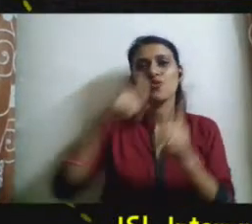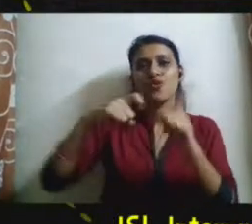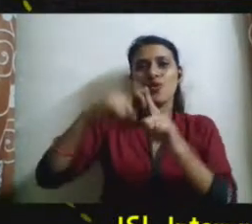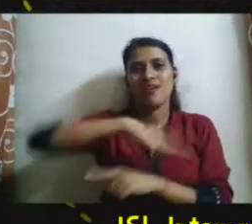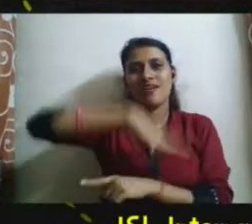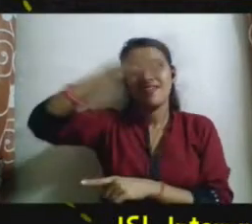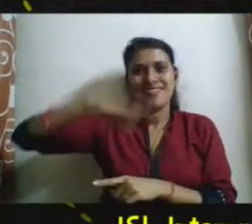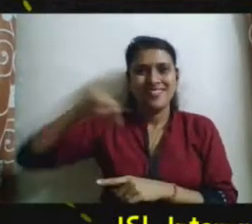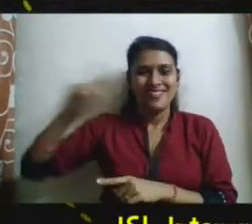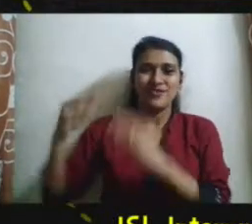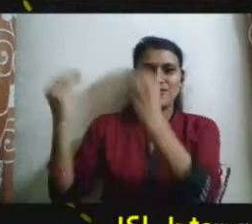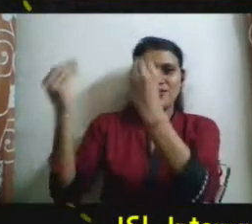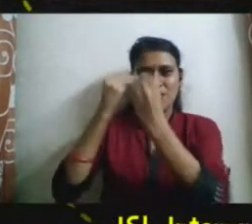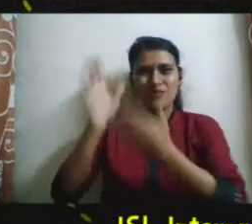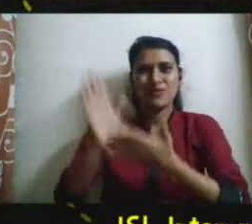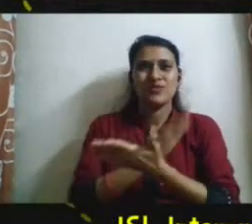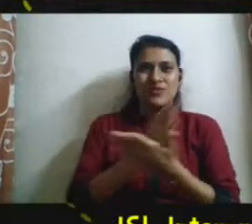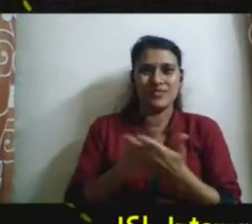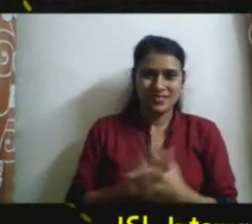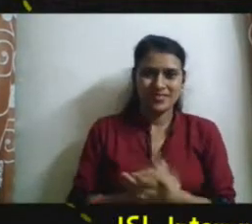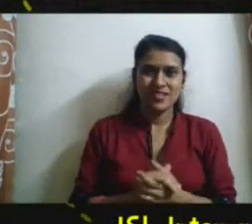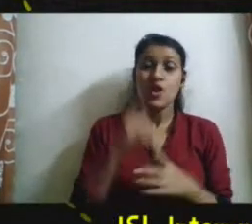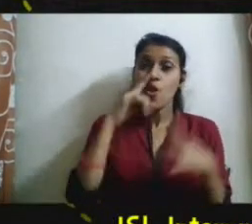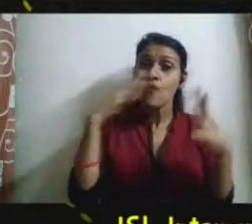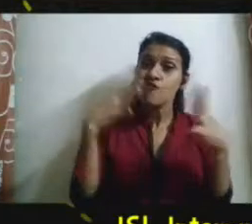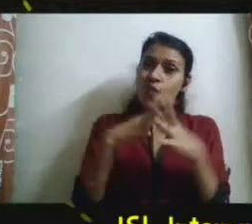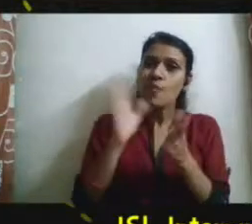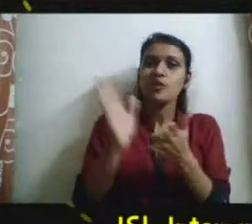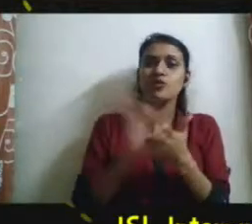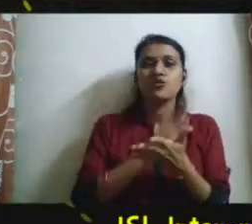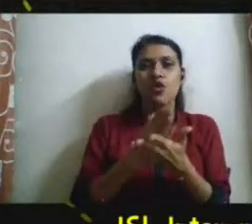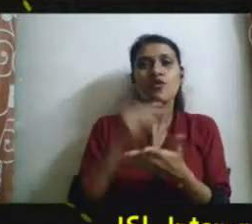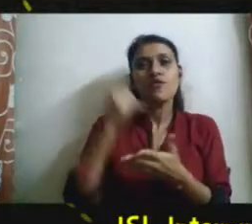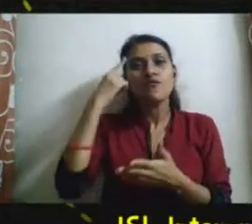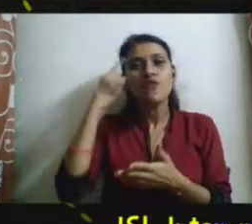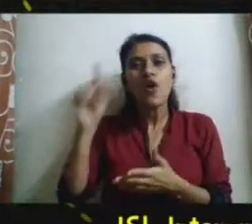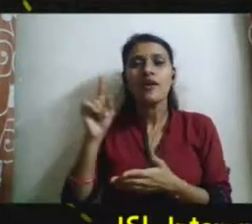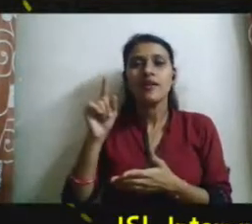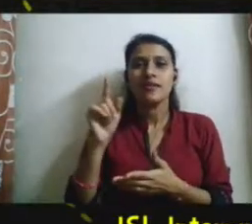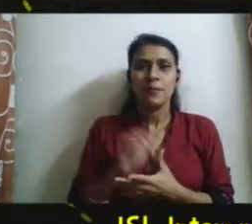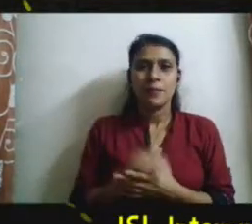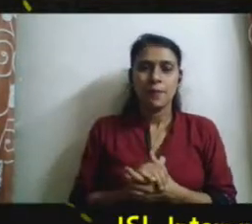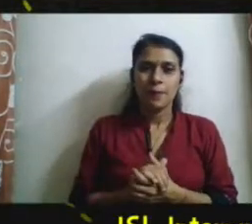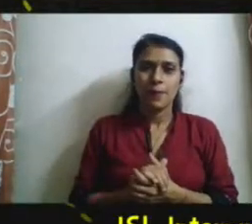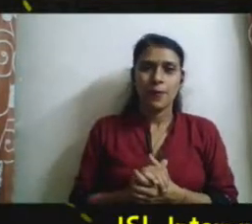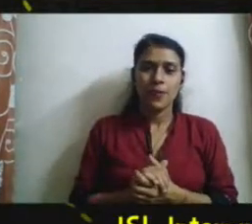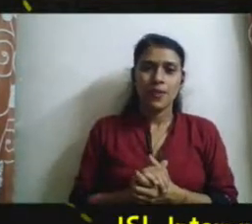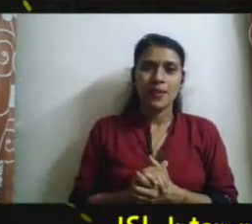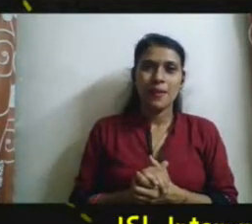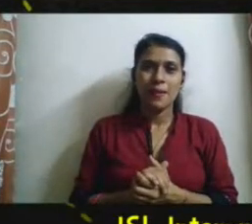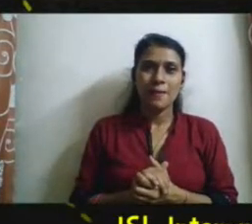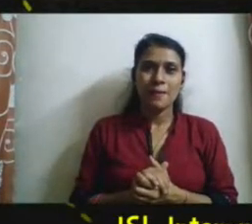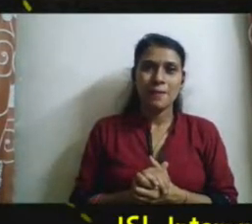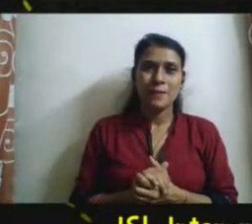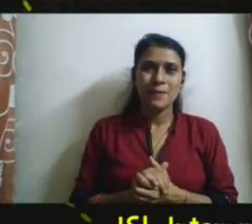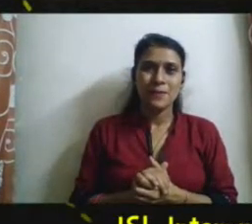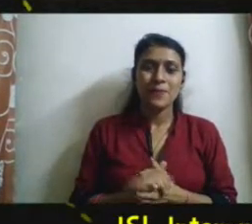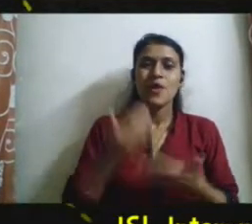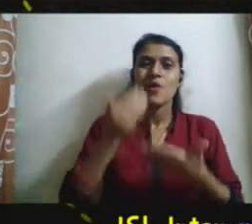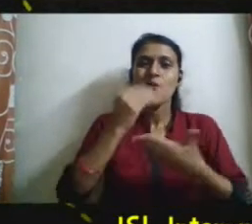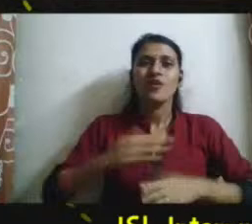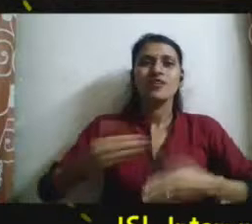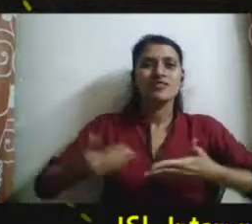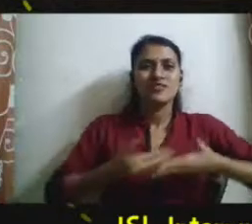this song. It's a woman's song meant to be sung at the birth of a child, where